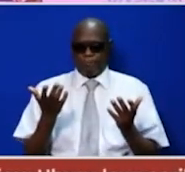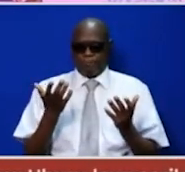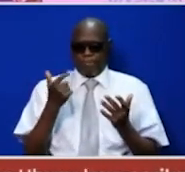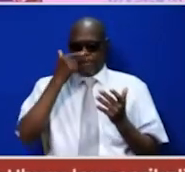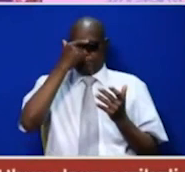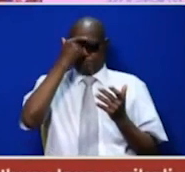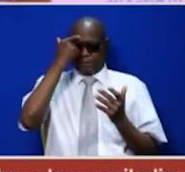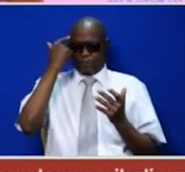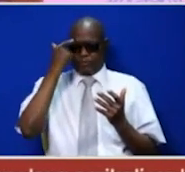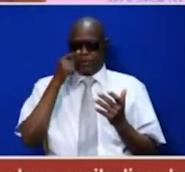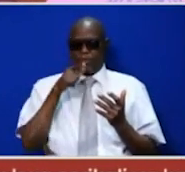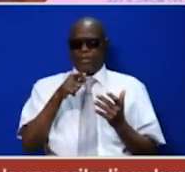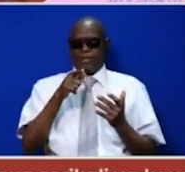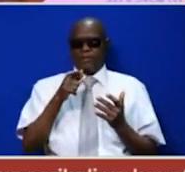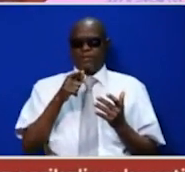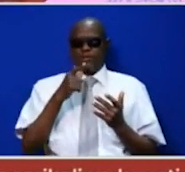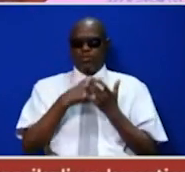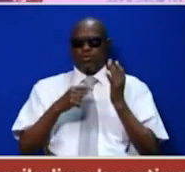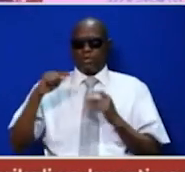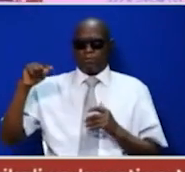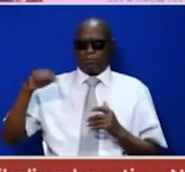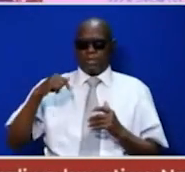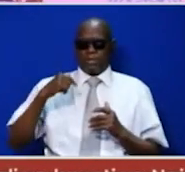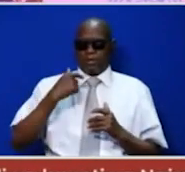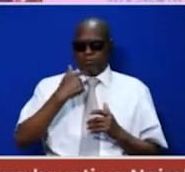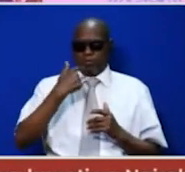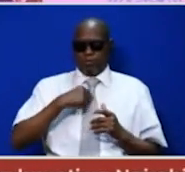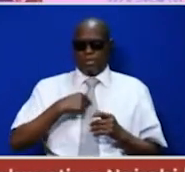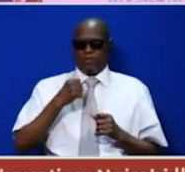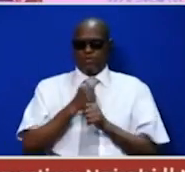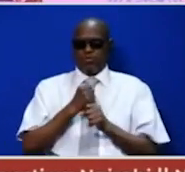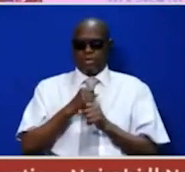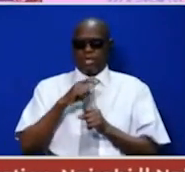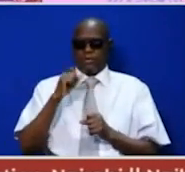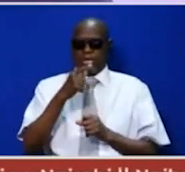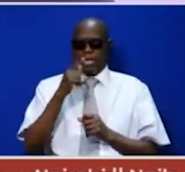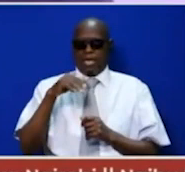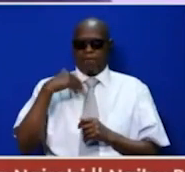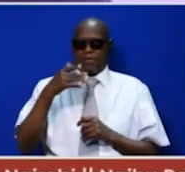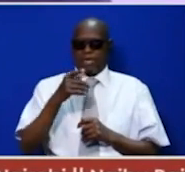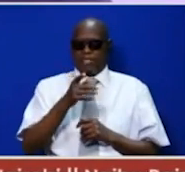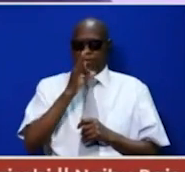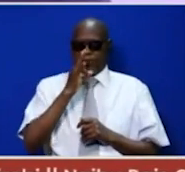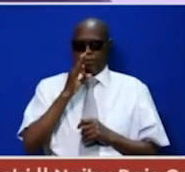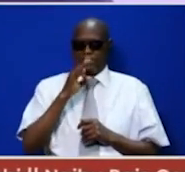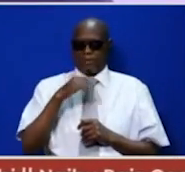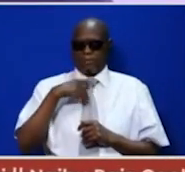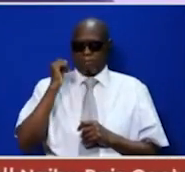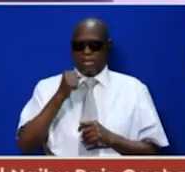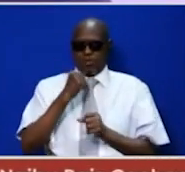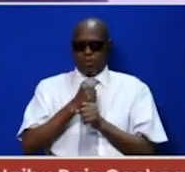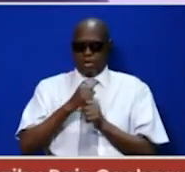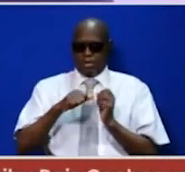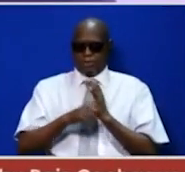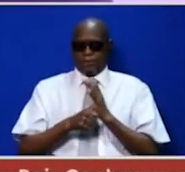because that's what I'm paid to do. And I get a salary every 30th, so I must earn it. Naibu Rais vilevile alipongeza